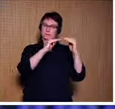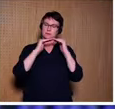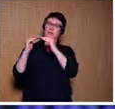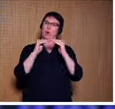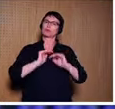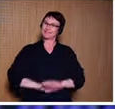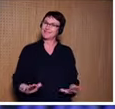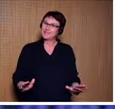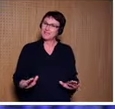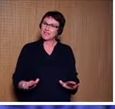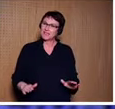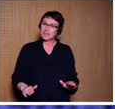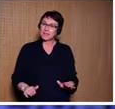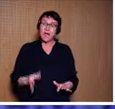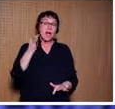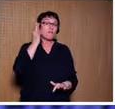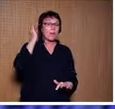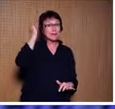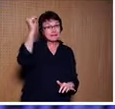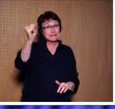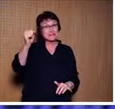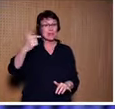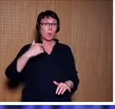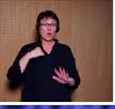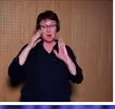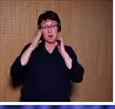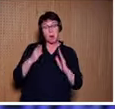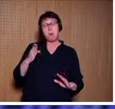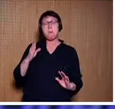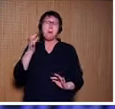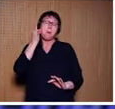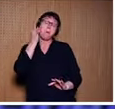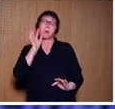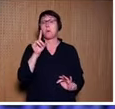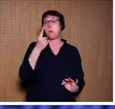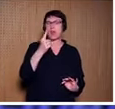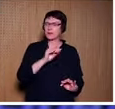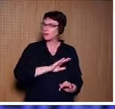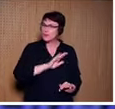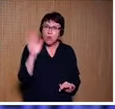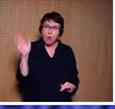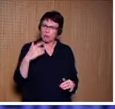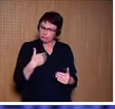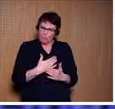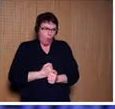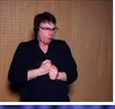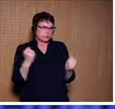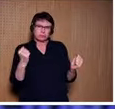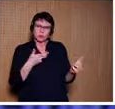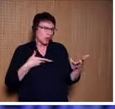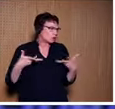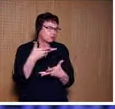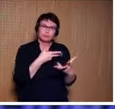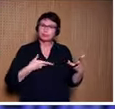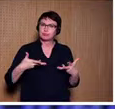homogenous. But we have always had space for dialogue, and we need to recall that instead of